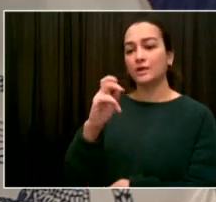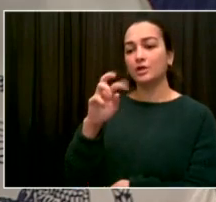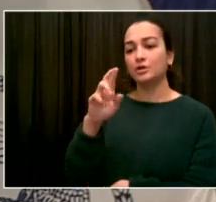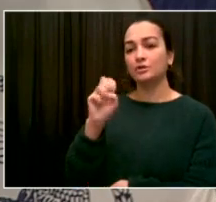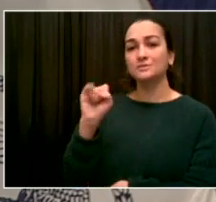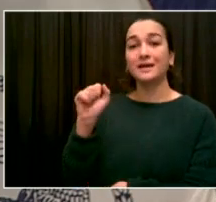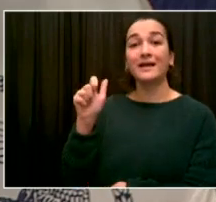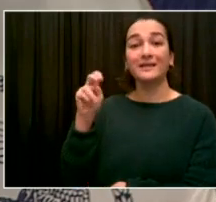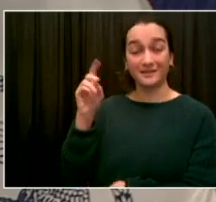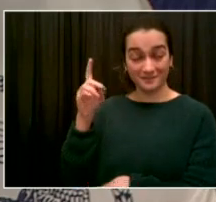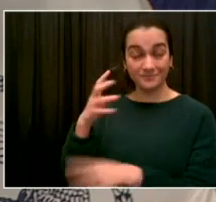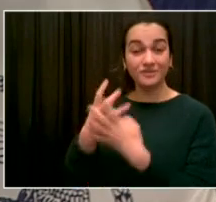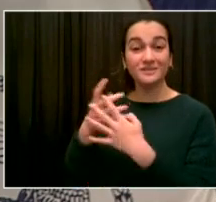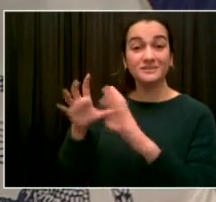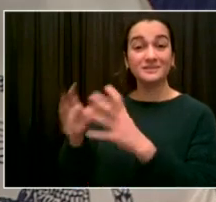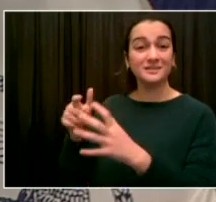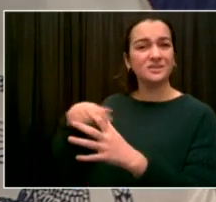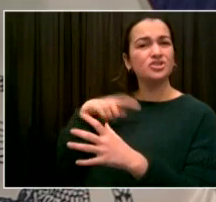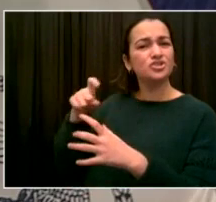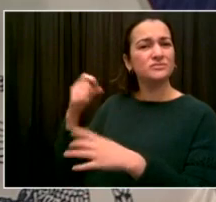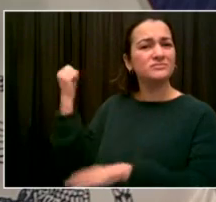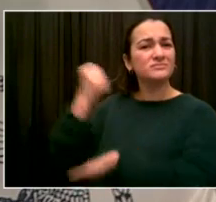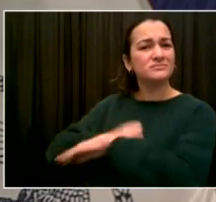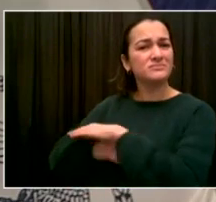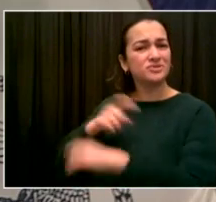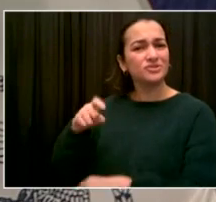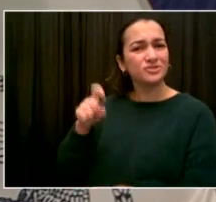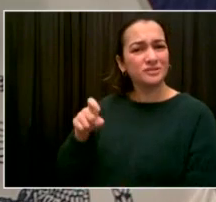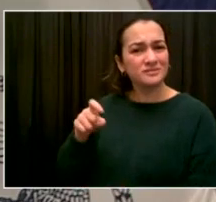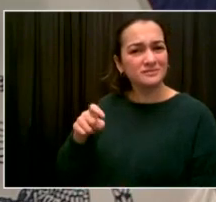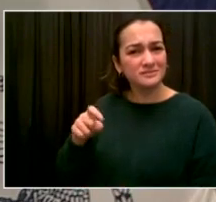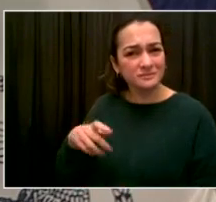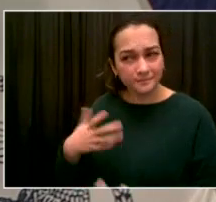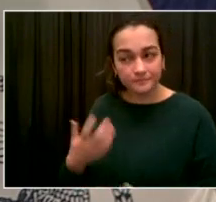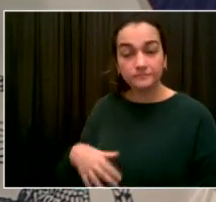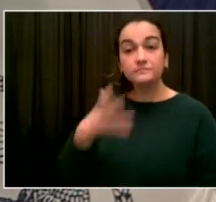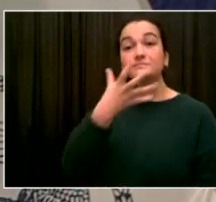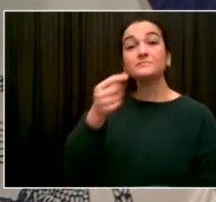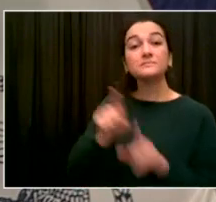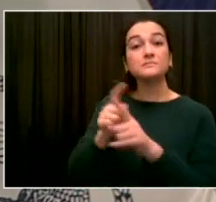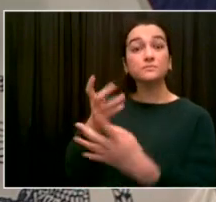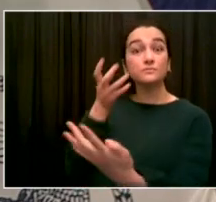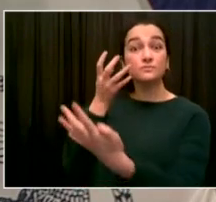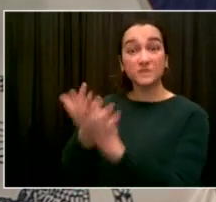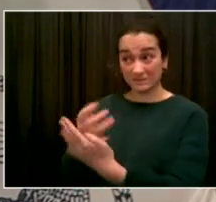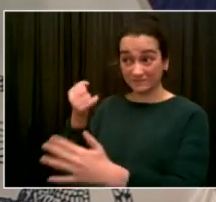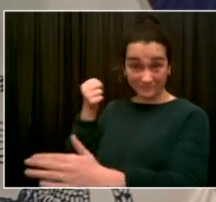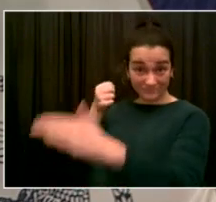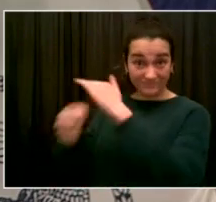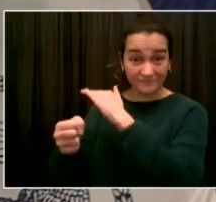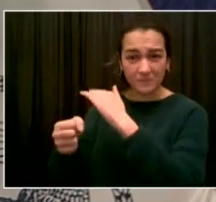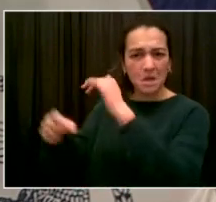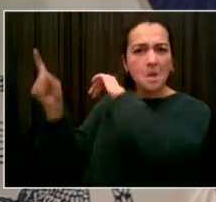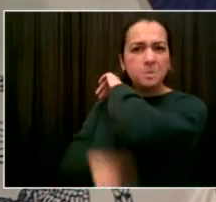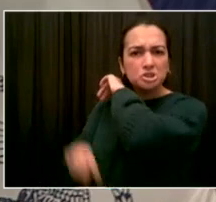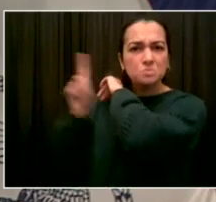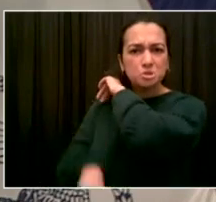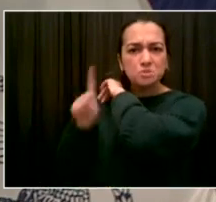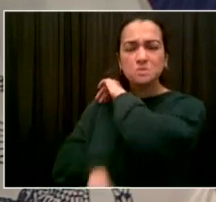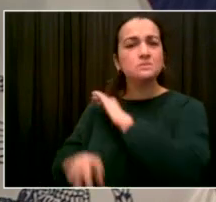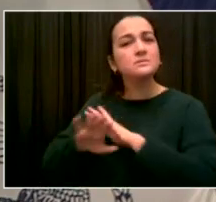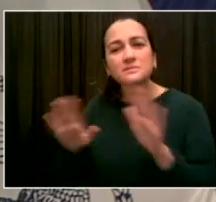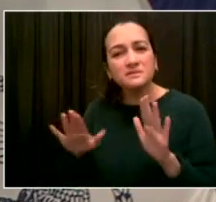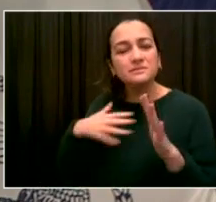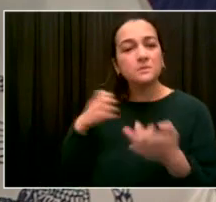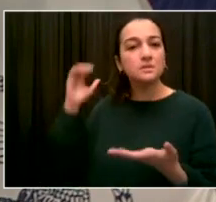rehabilitation-focused facilities. We got to get away from the approach to solitary confinement that bred mental health